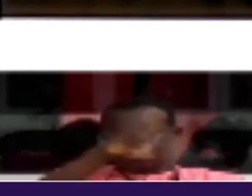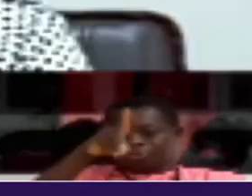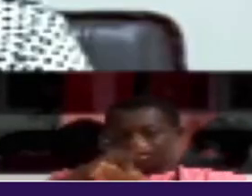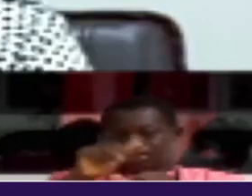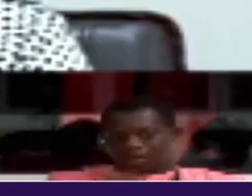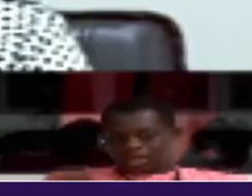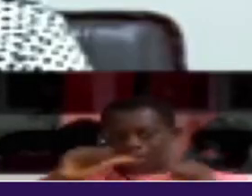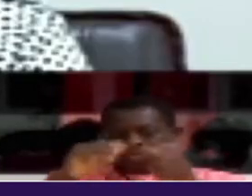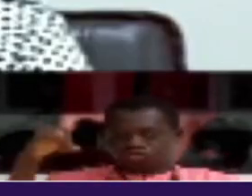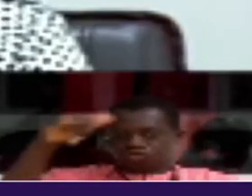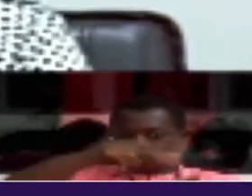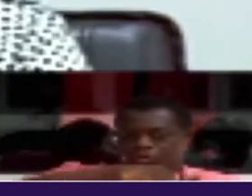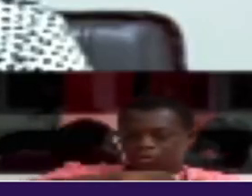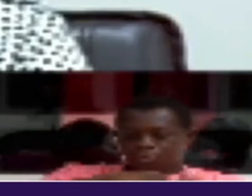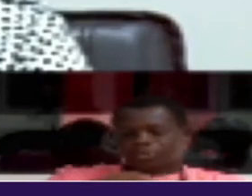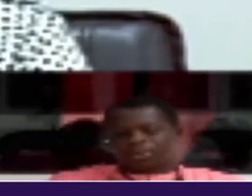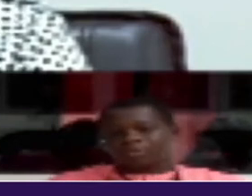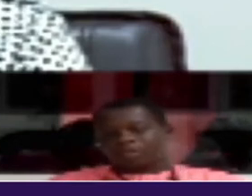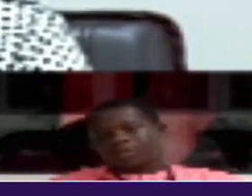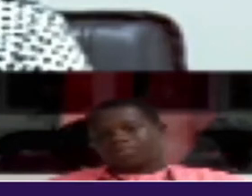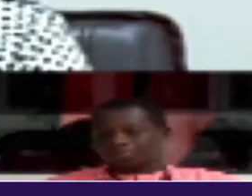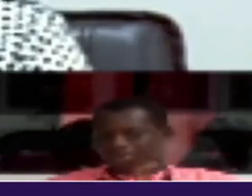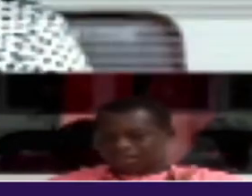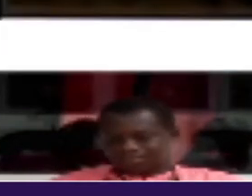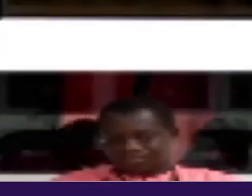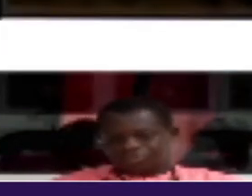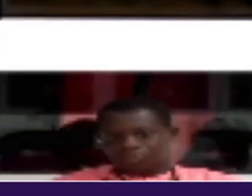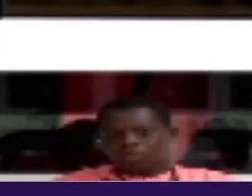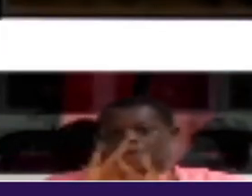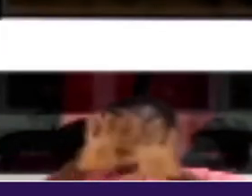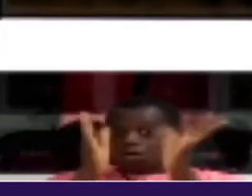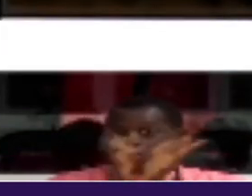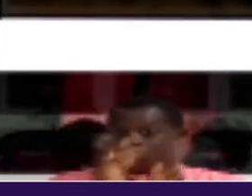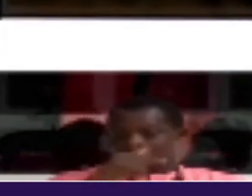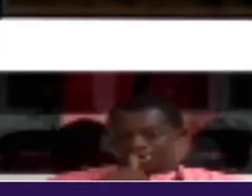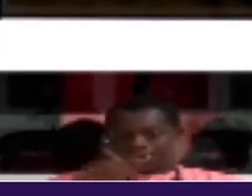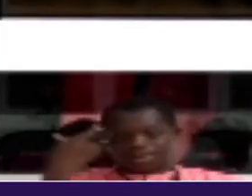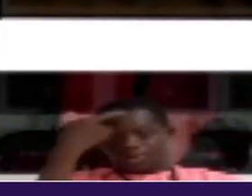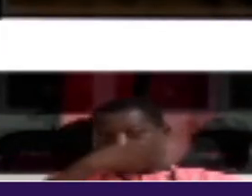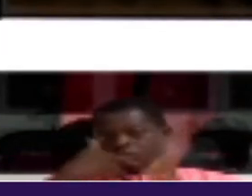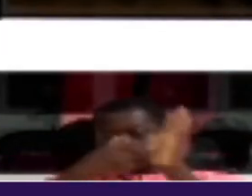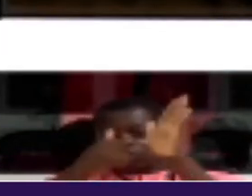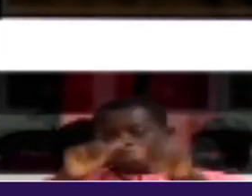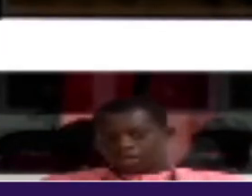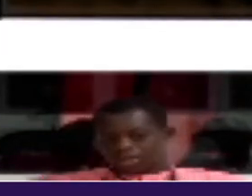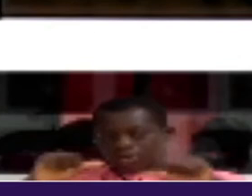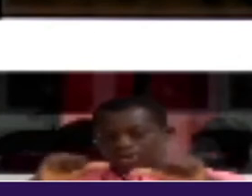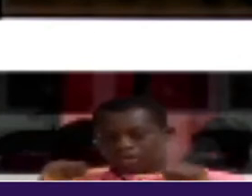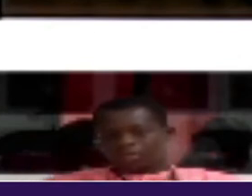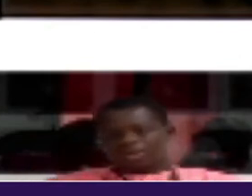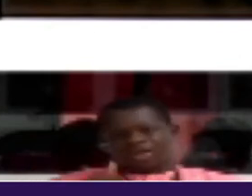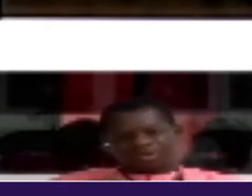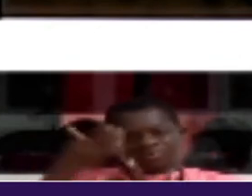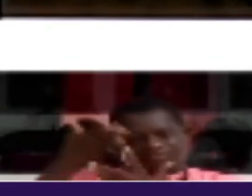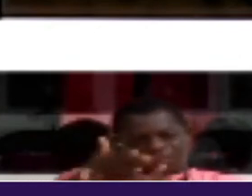Buyundum. Then he take a bend, but all I can recognize around that area, I believe is around